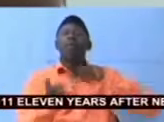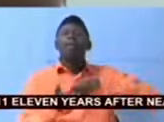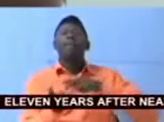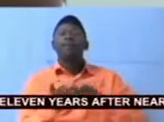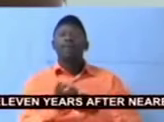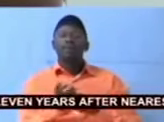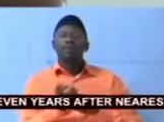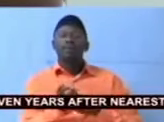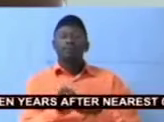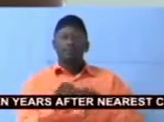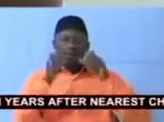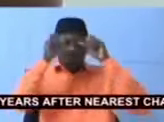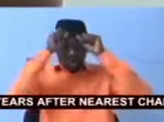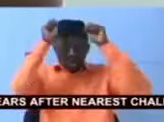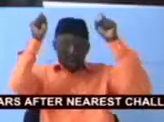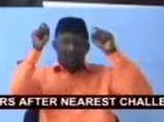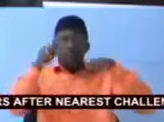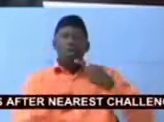Jammeh.